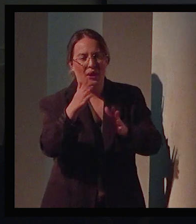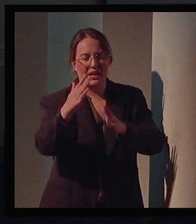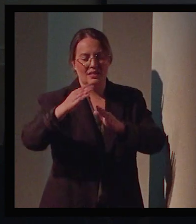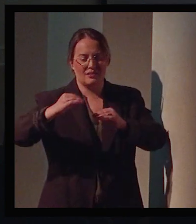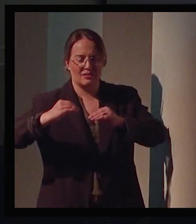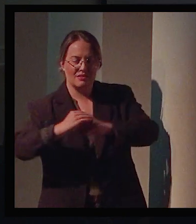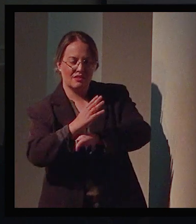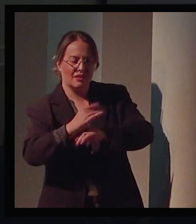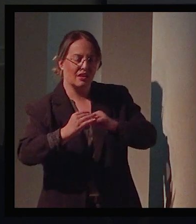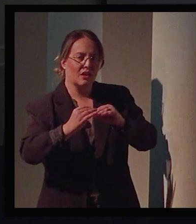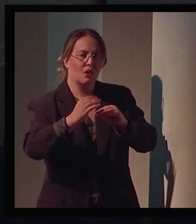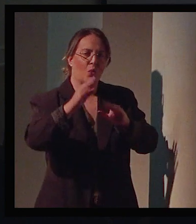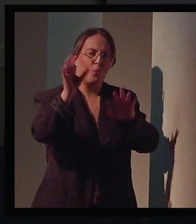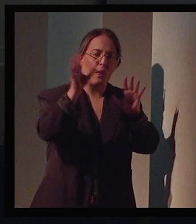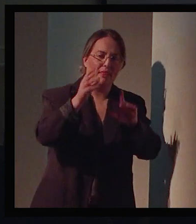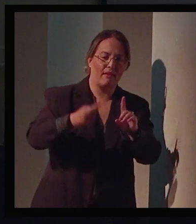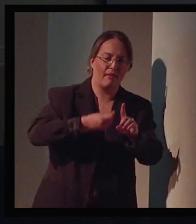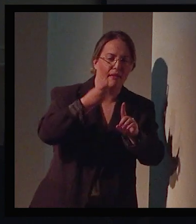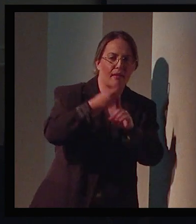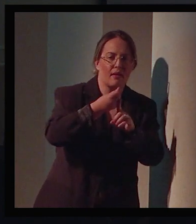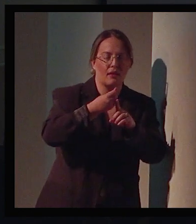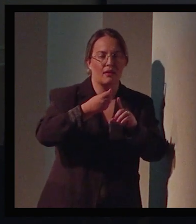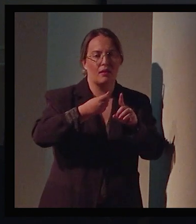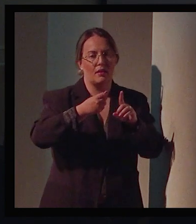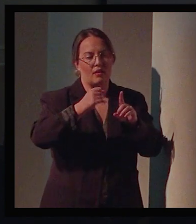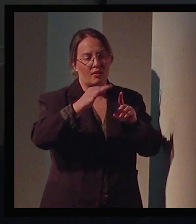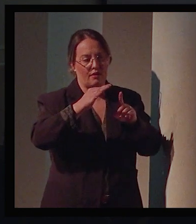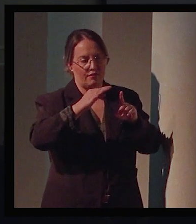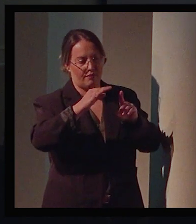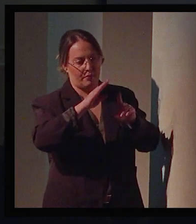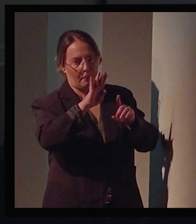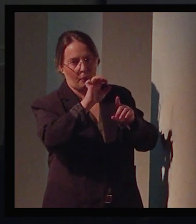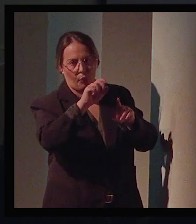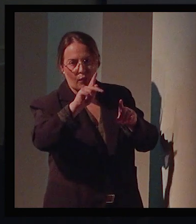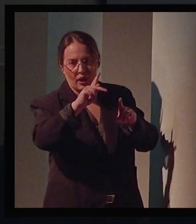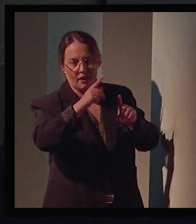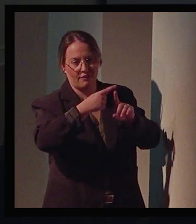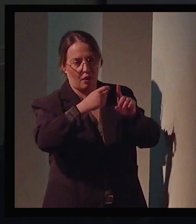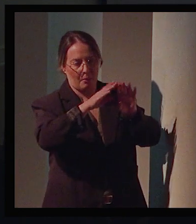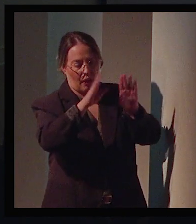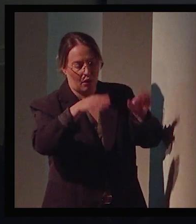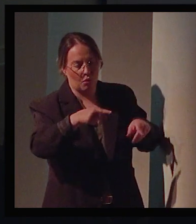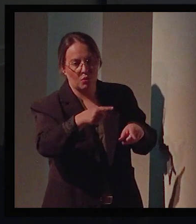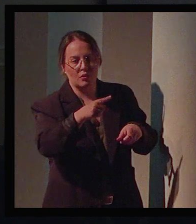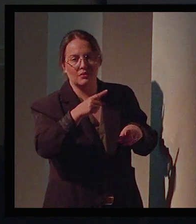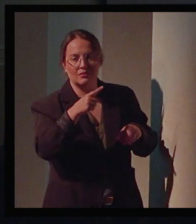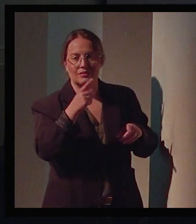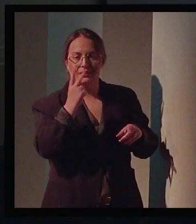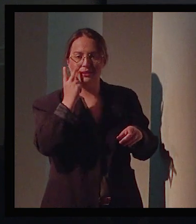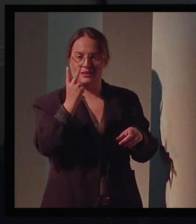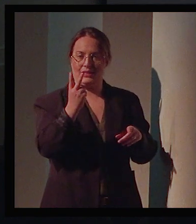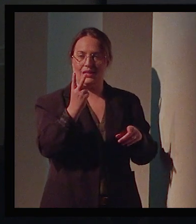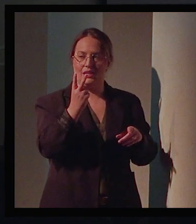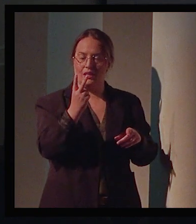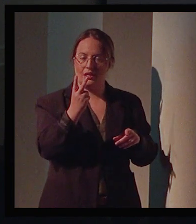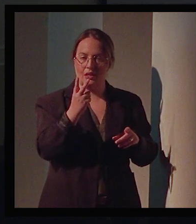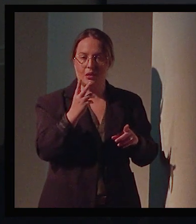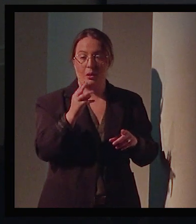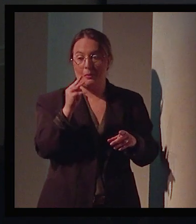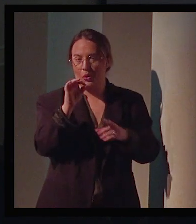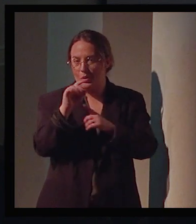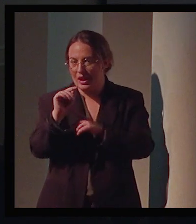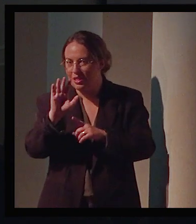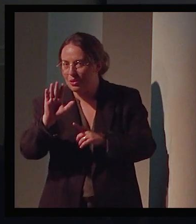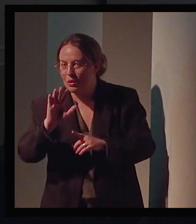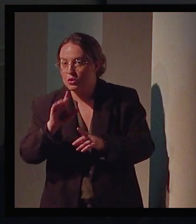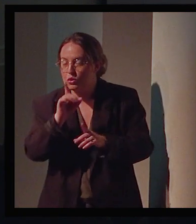the weather-beaten surface of the brick cottage are his ostensible motifs. But Monet's true subject in